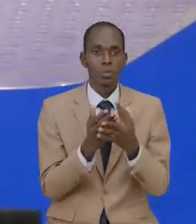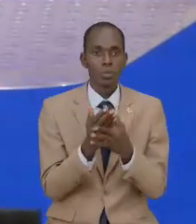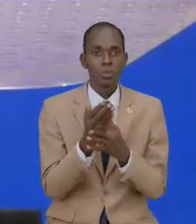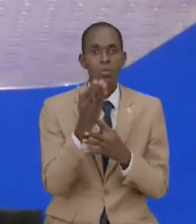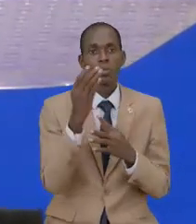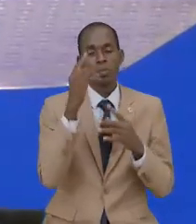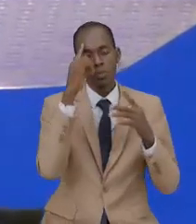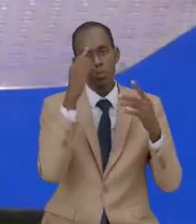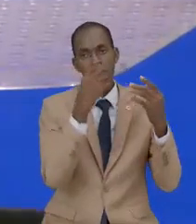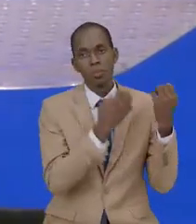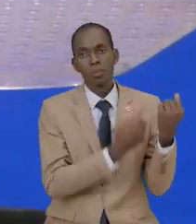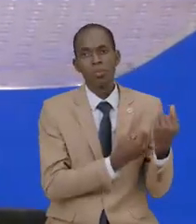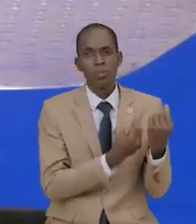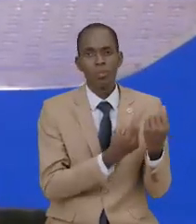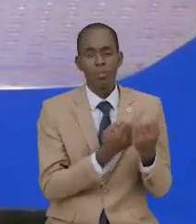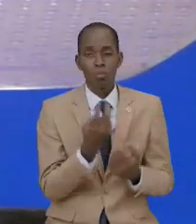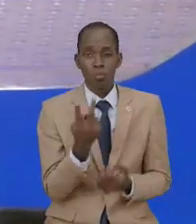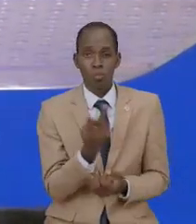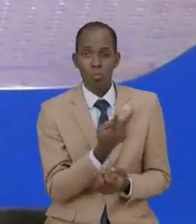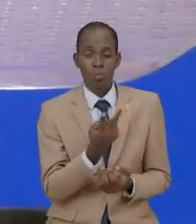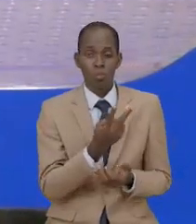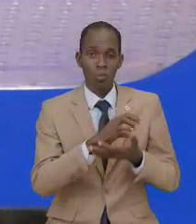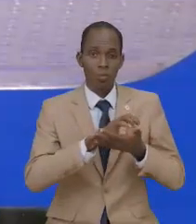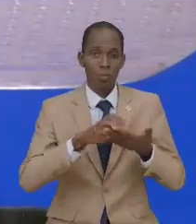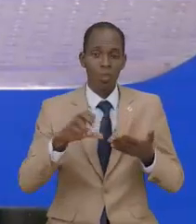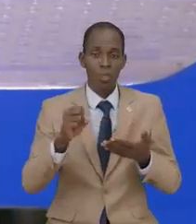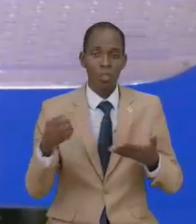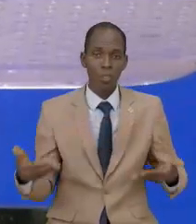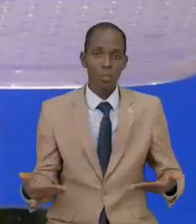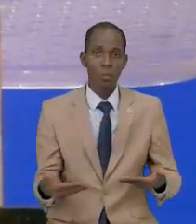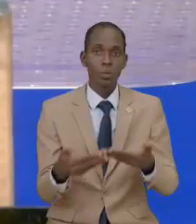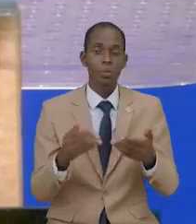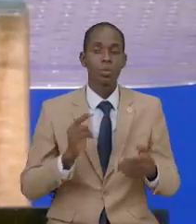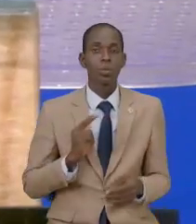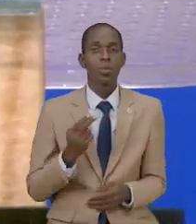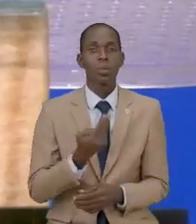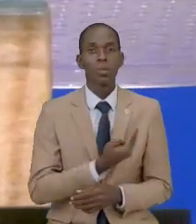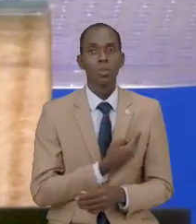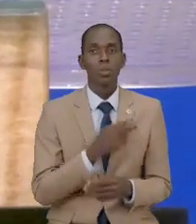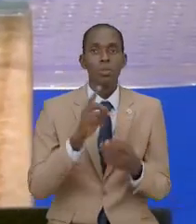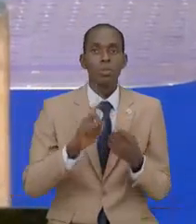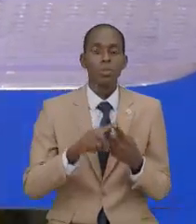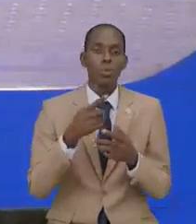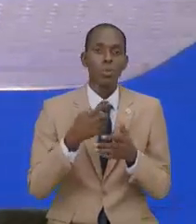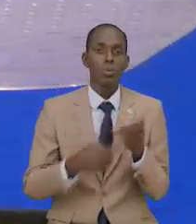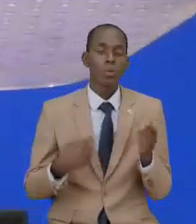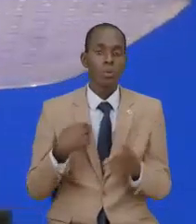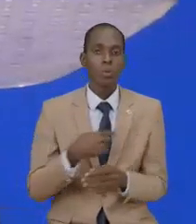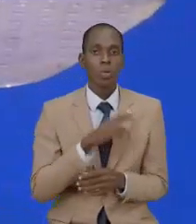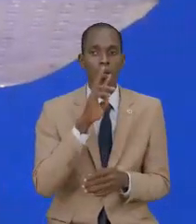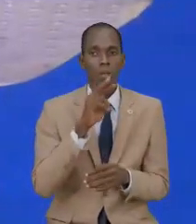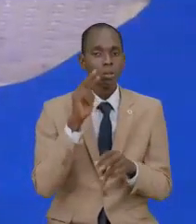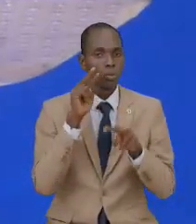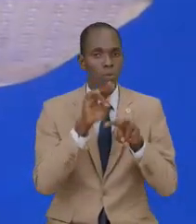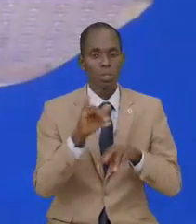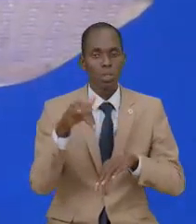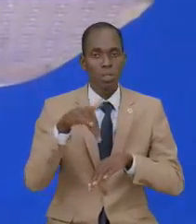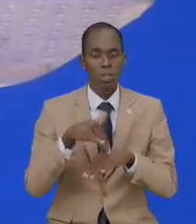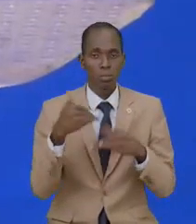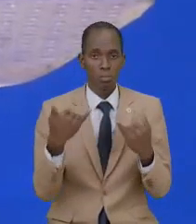faith. Those two verses introduce us to what we're looking at